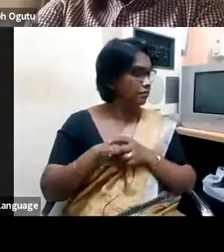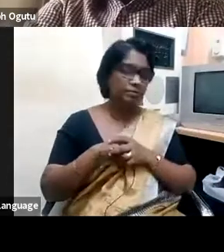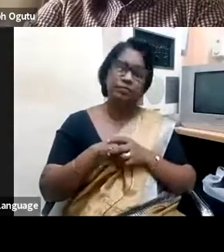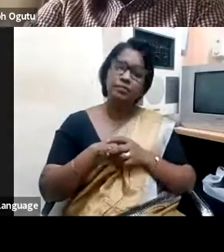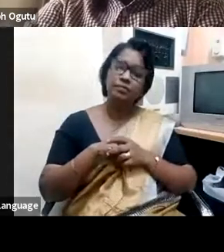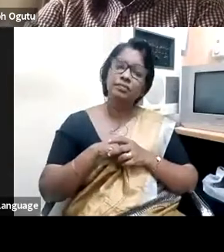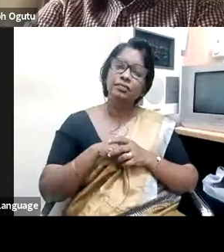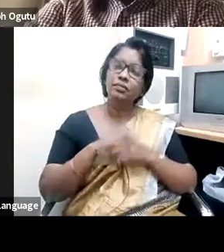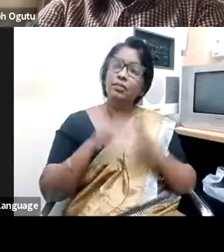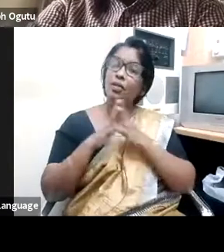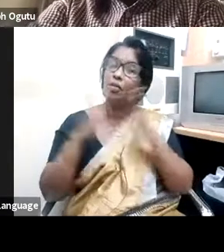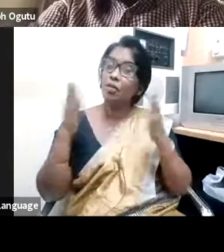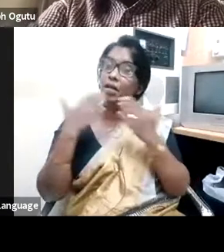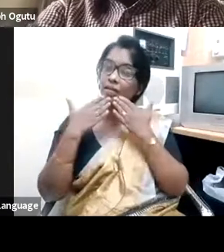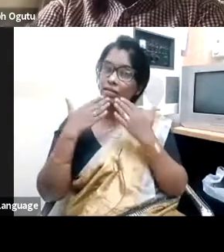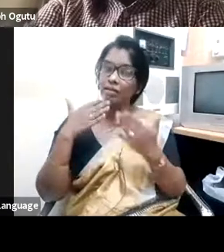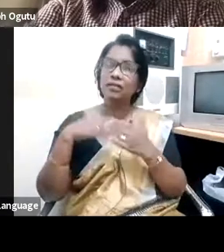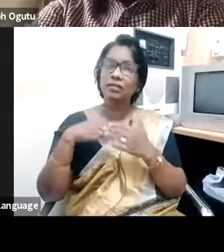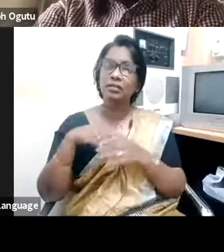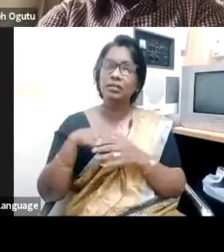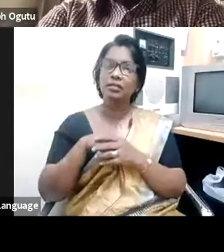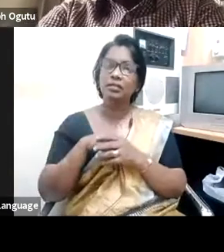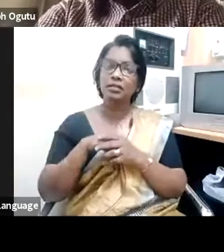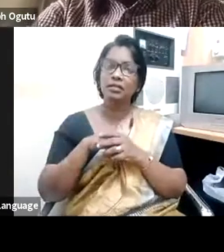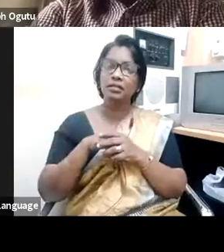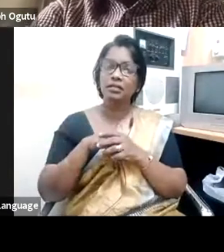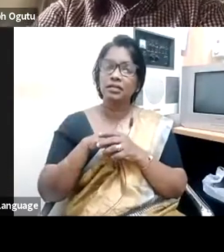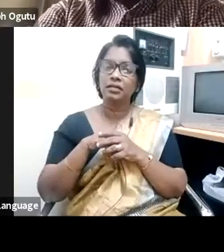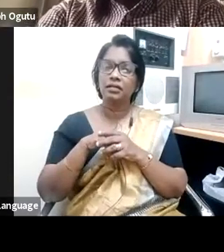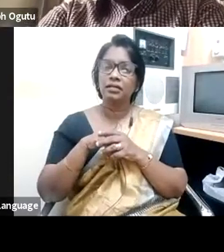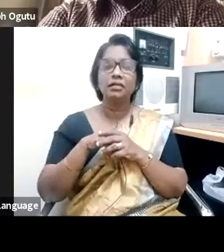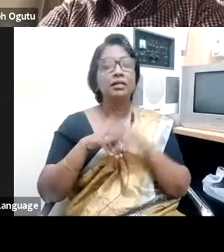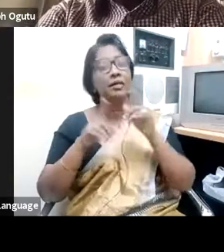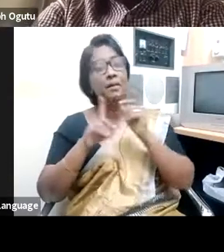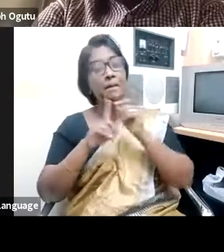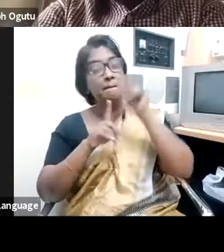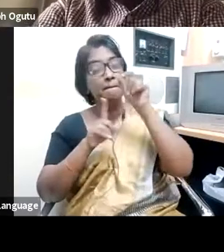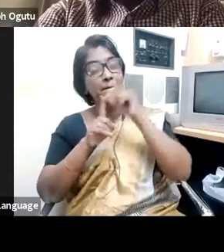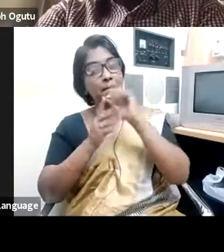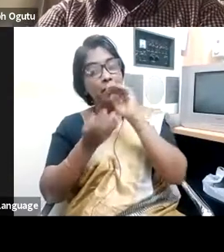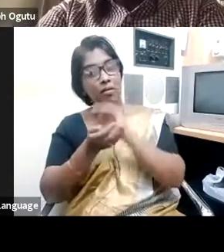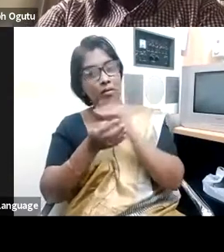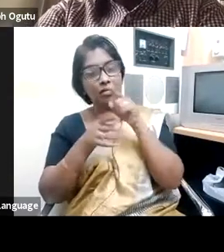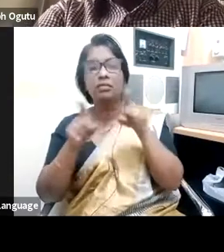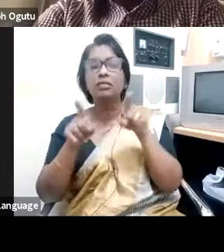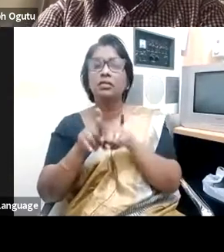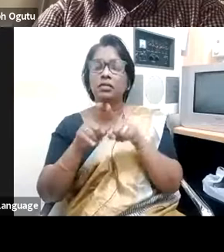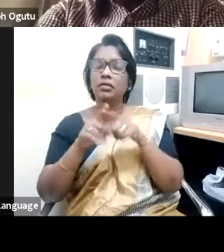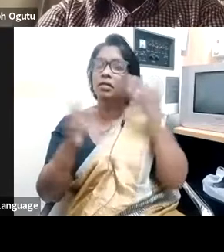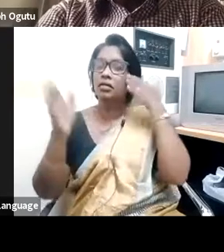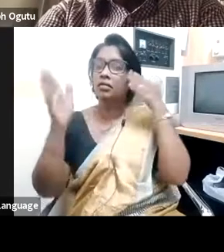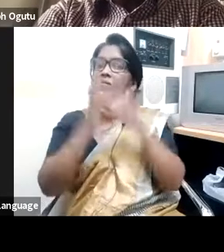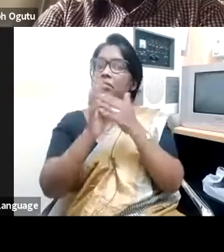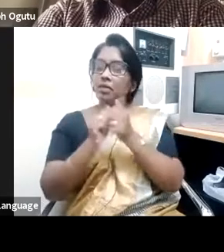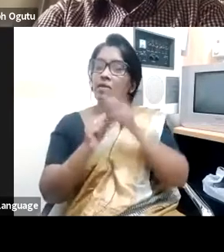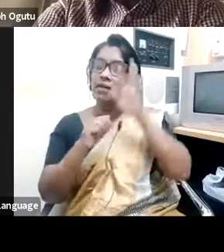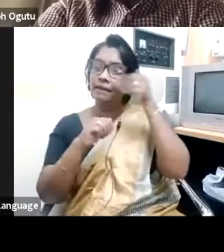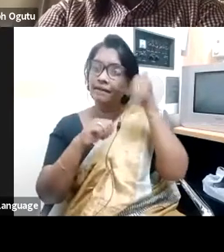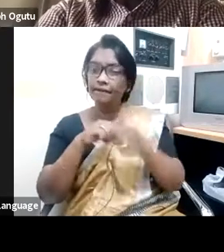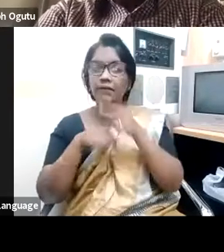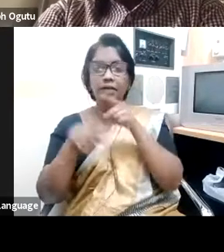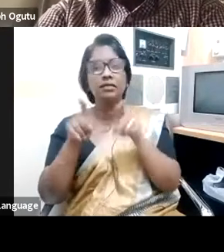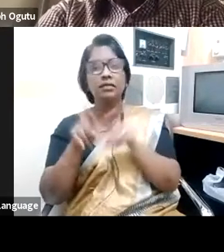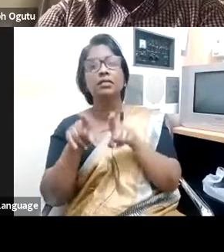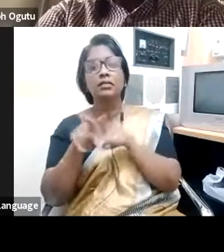they're doing to put together the private sector, to align our thinking, to focus our minds on addressing the SDGs. This